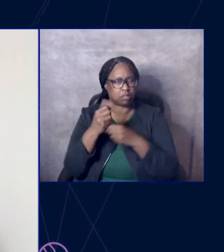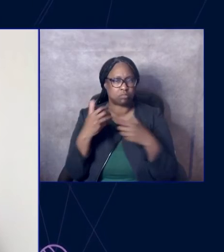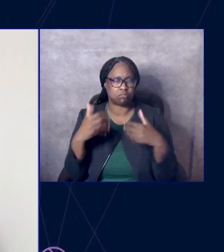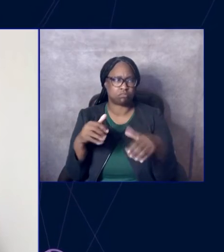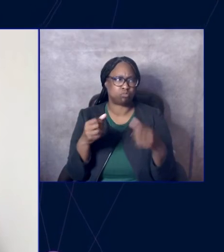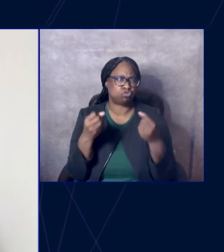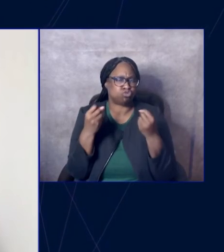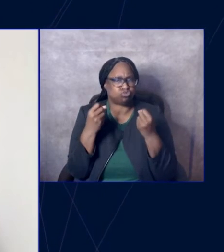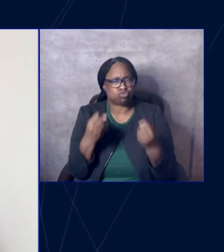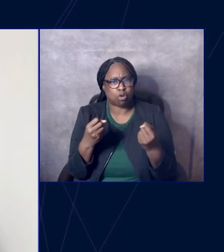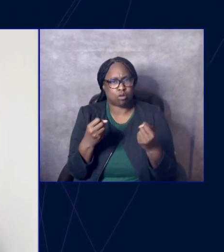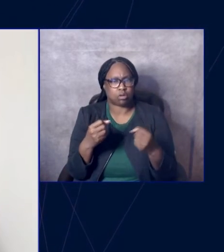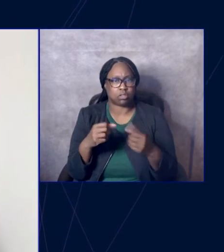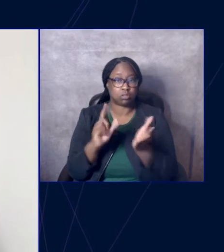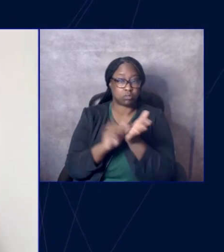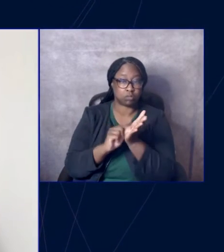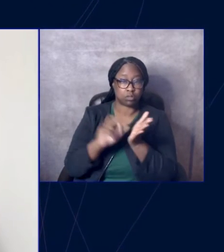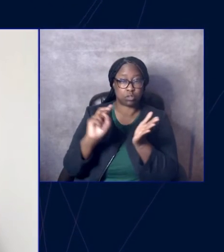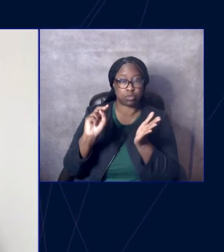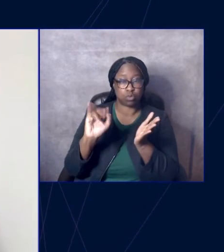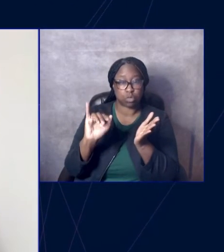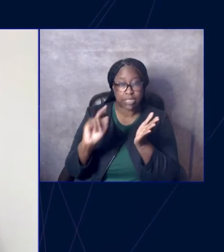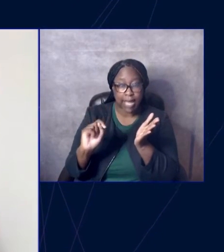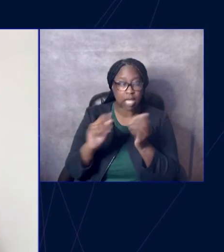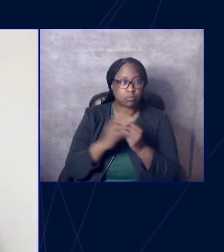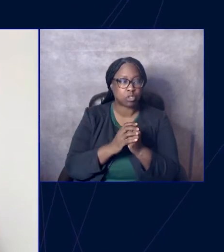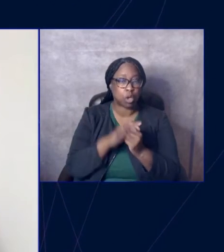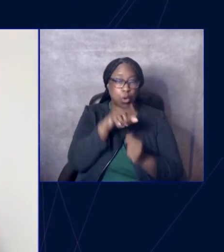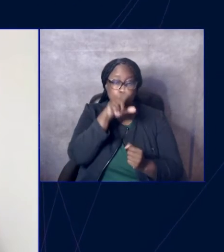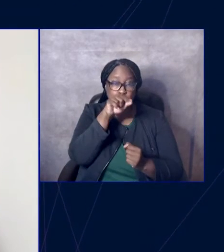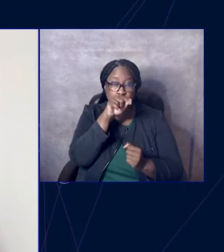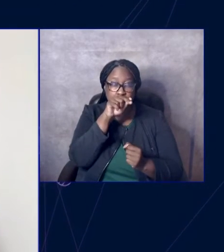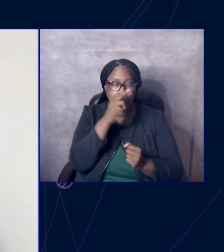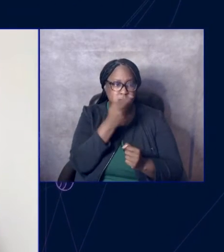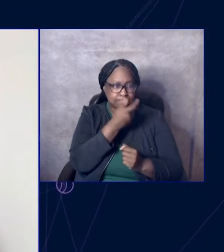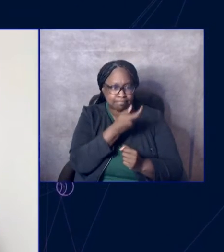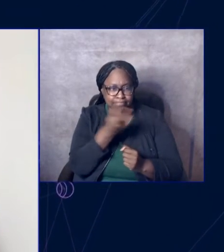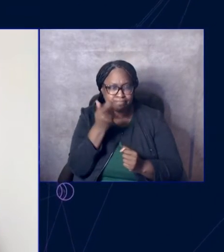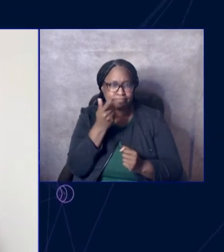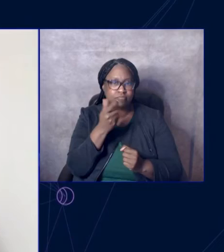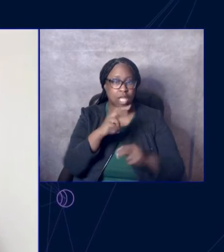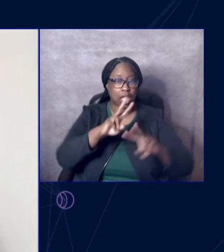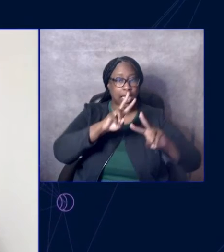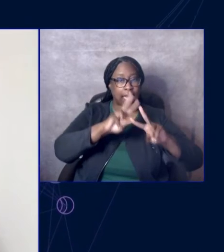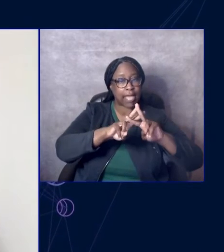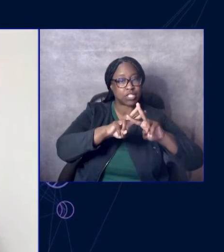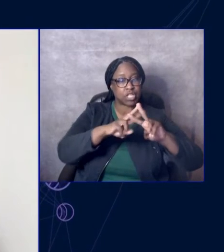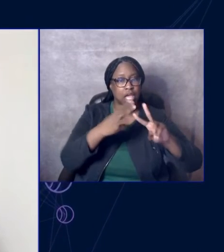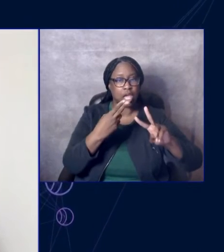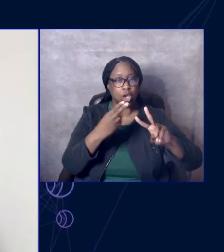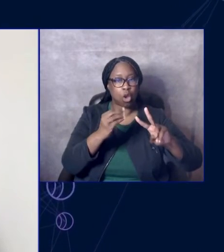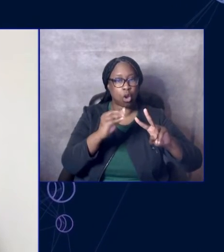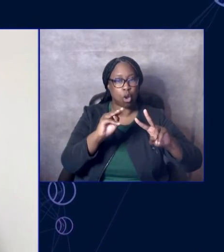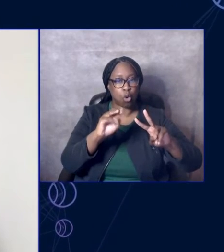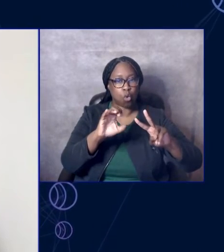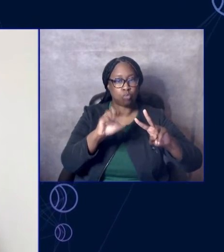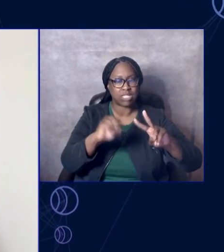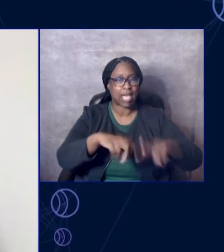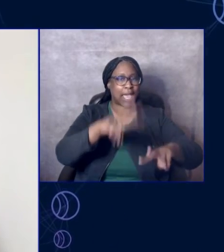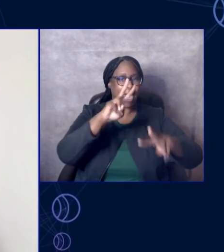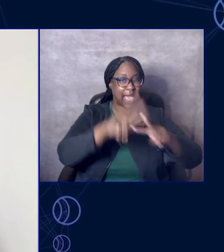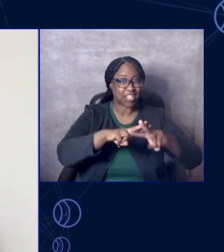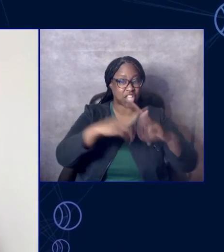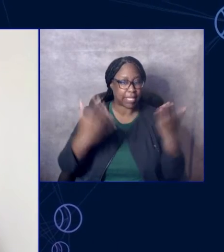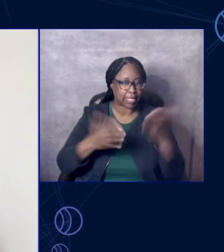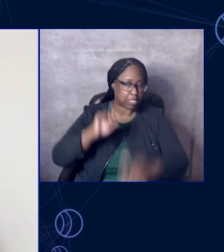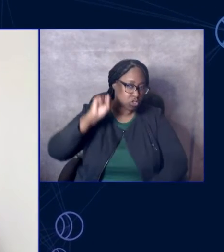York Times, on Twitter, the hashtag home is here, hashtag here to stay. They were such rallying points. And so I'm